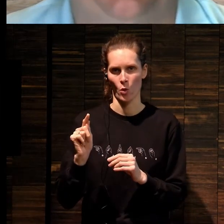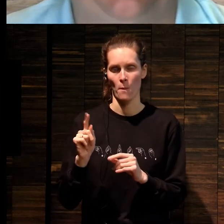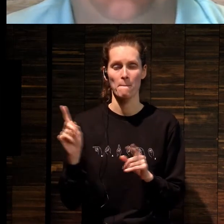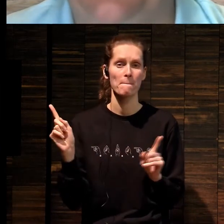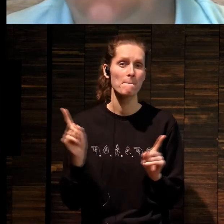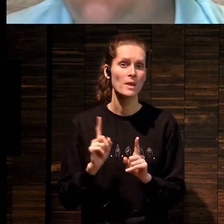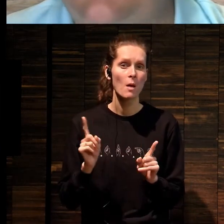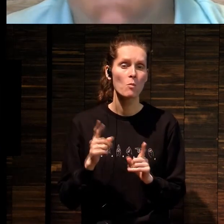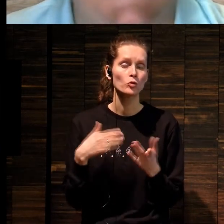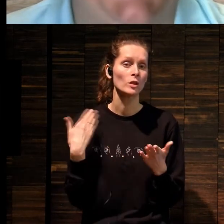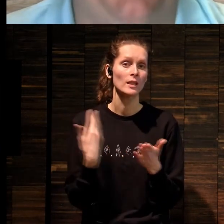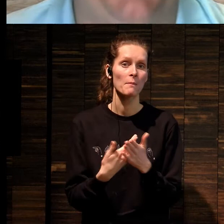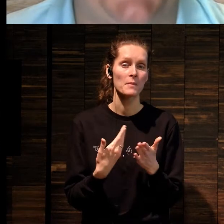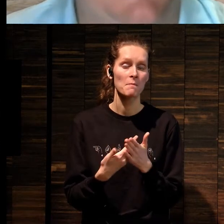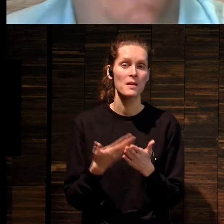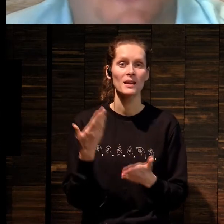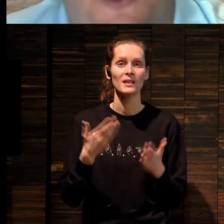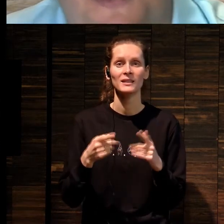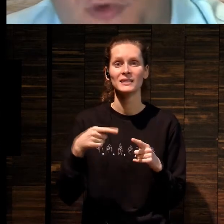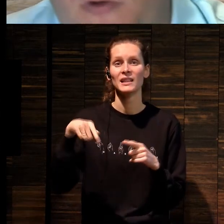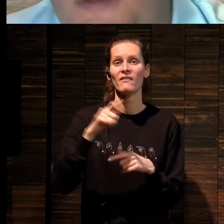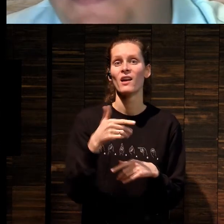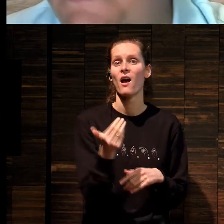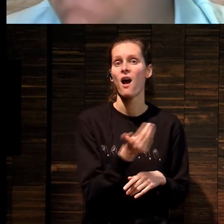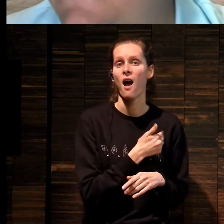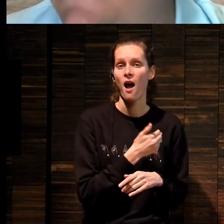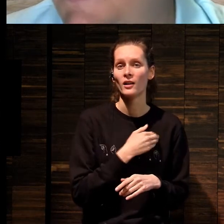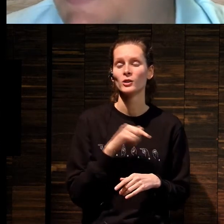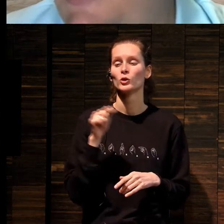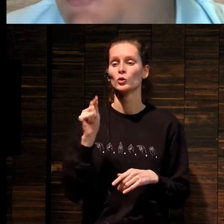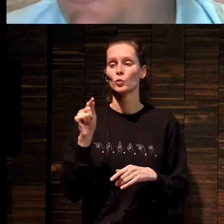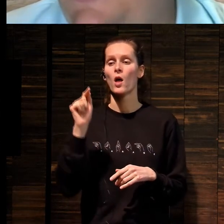technology, instead of just learn more.